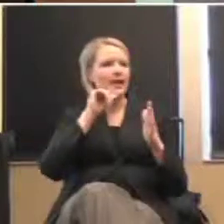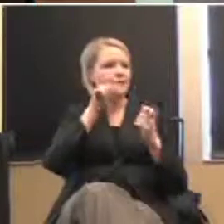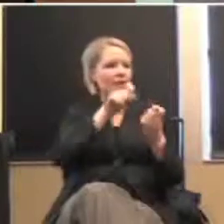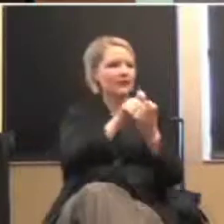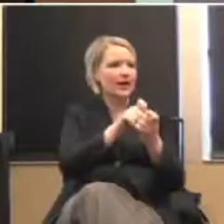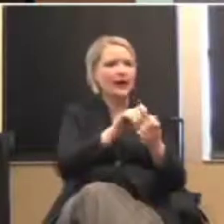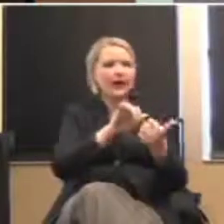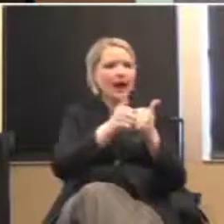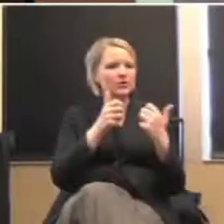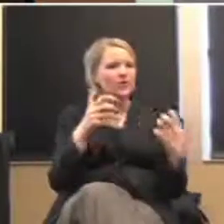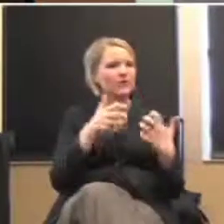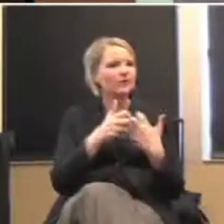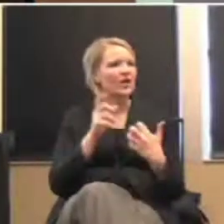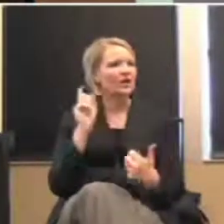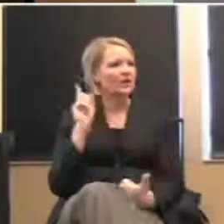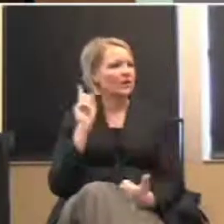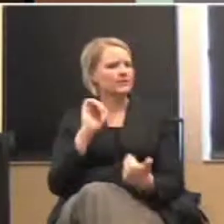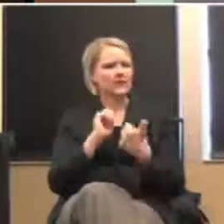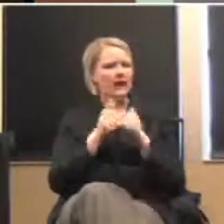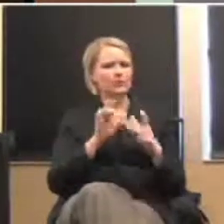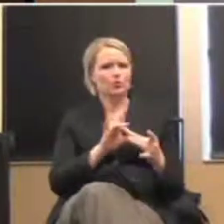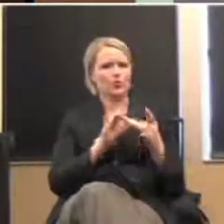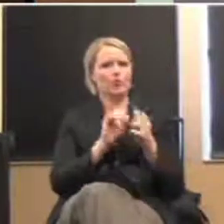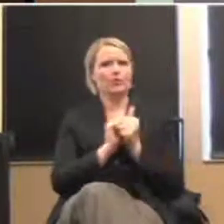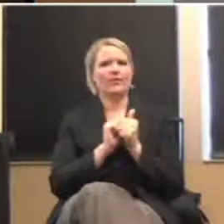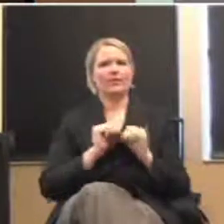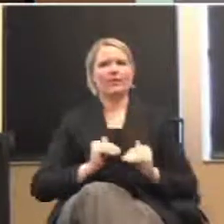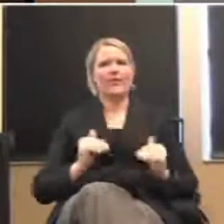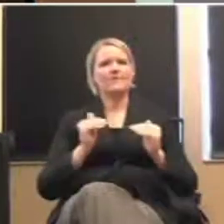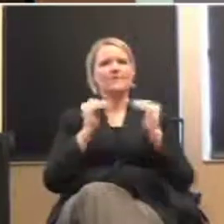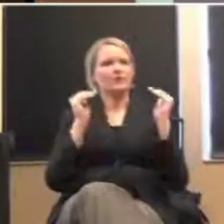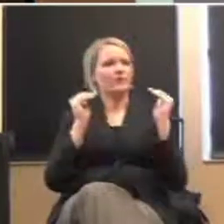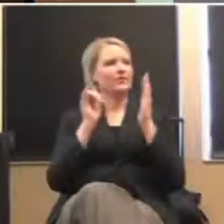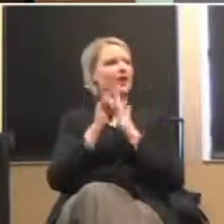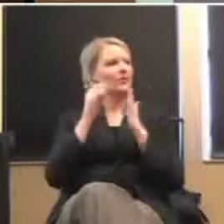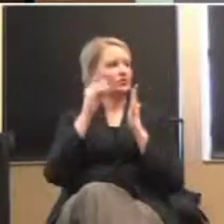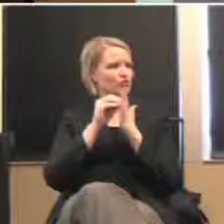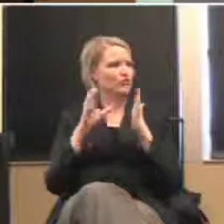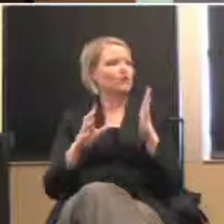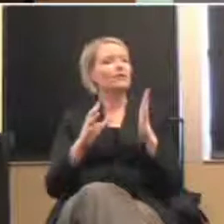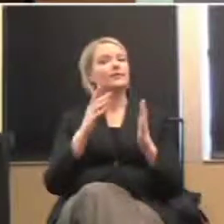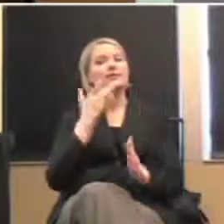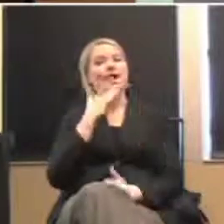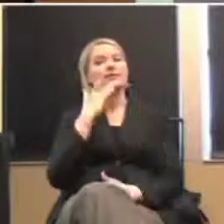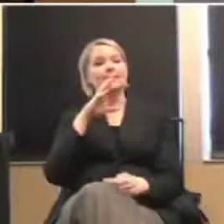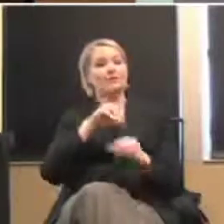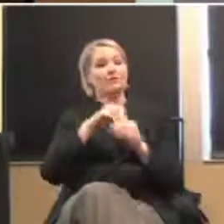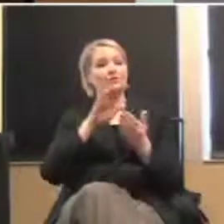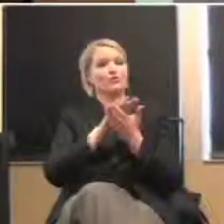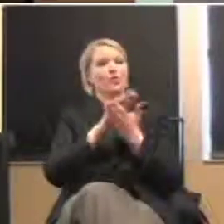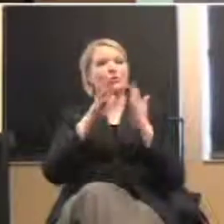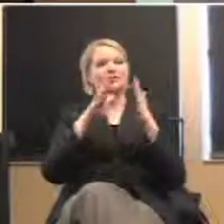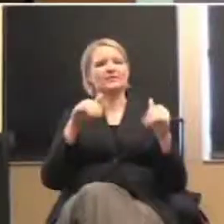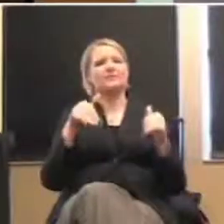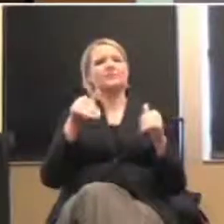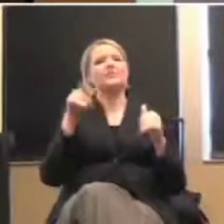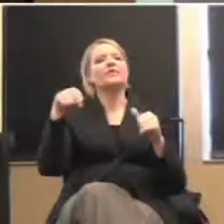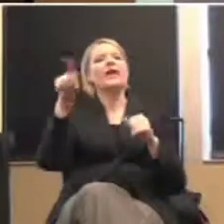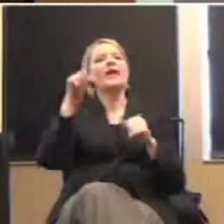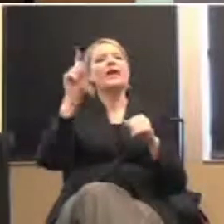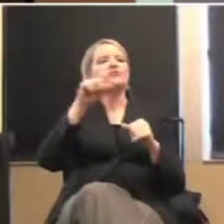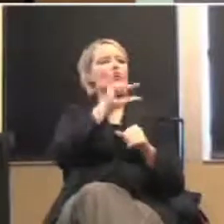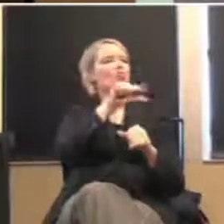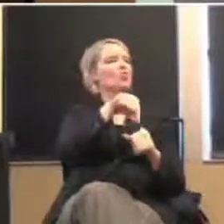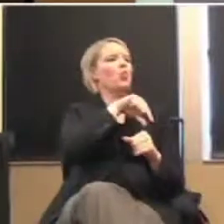how does that correlate to what level a student needs? Luckily, in the school system, they just have to qualify